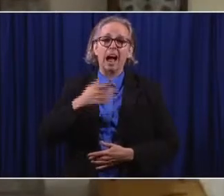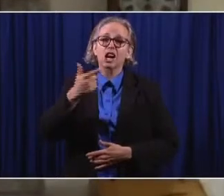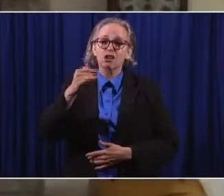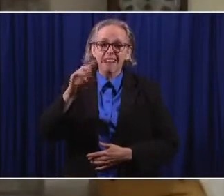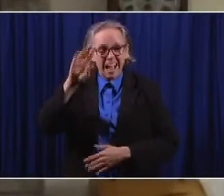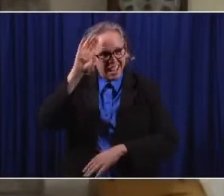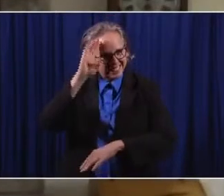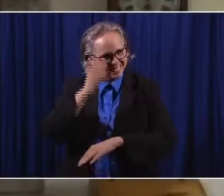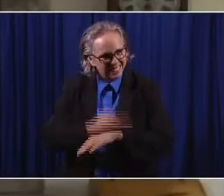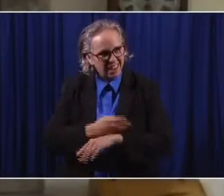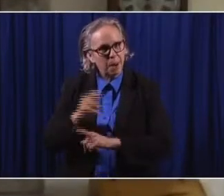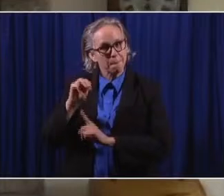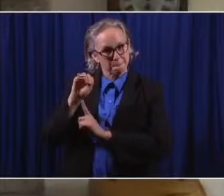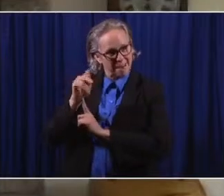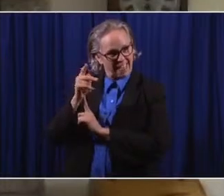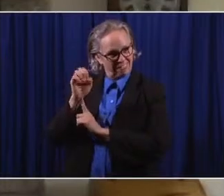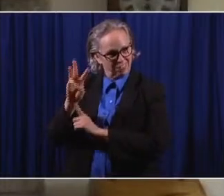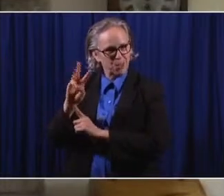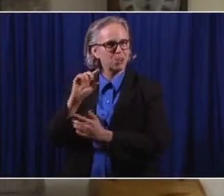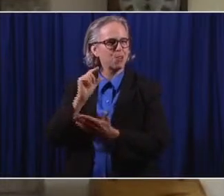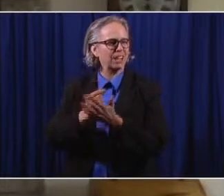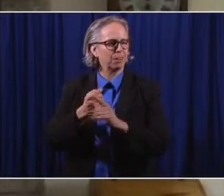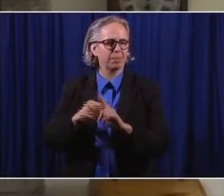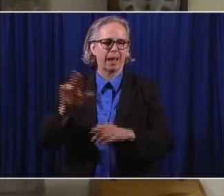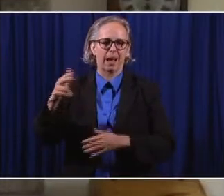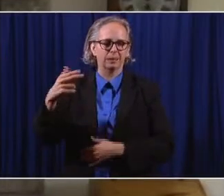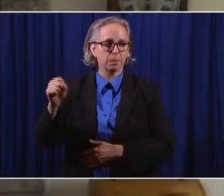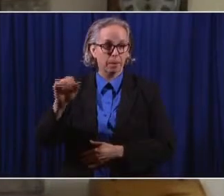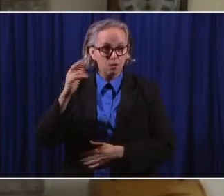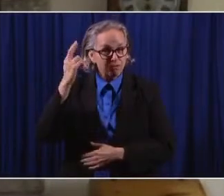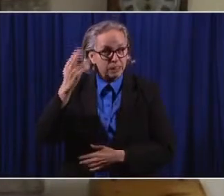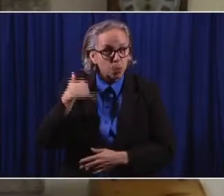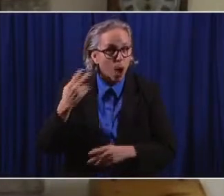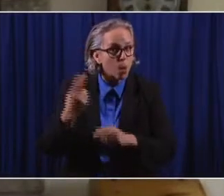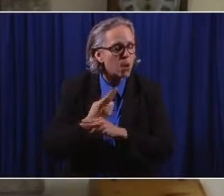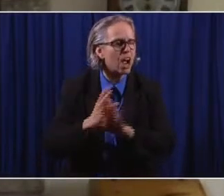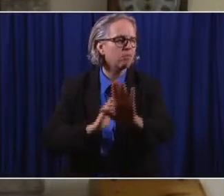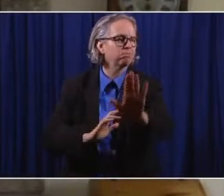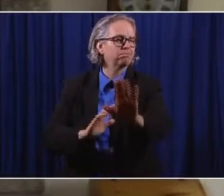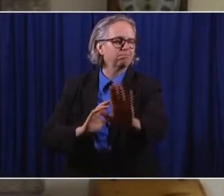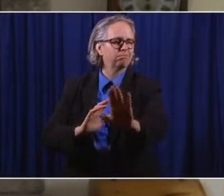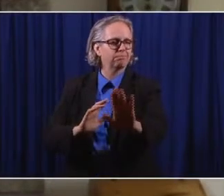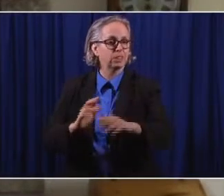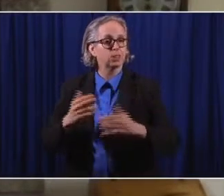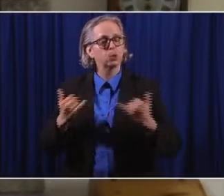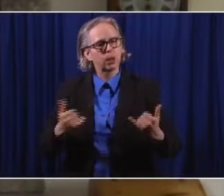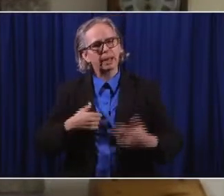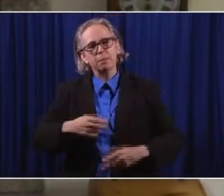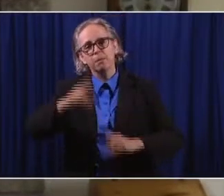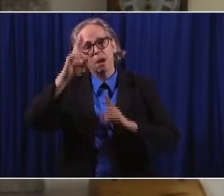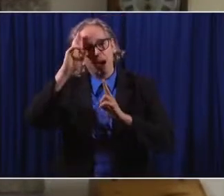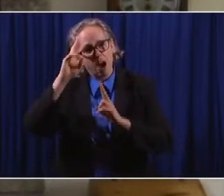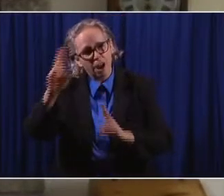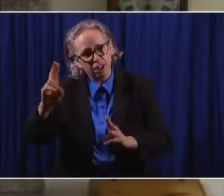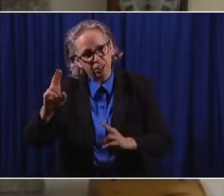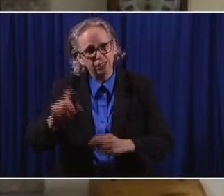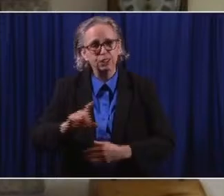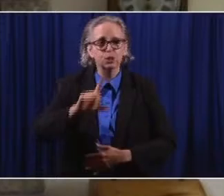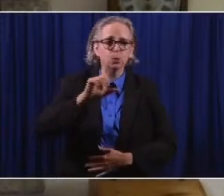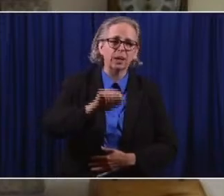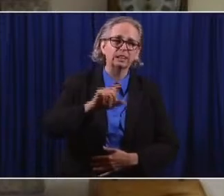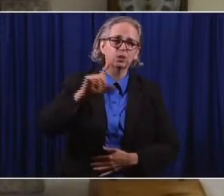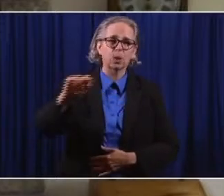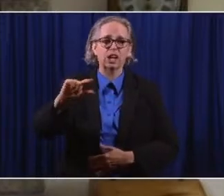today. I'm wearing a Moeller High School tie in honor of 2020 Moeller graduate Michael